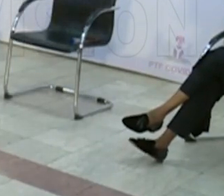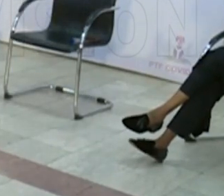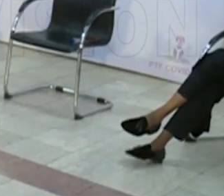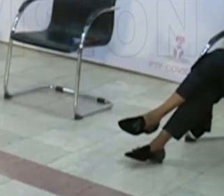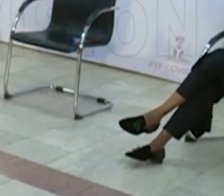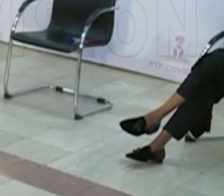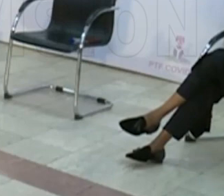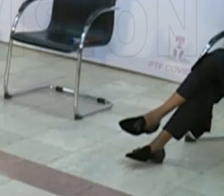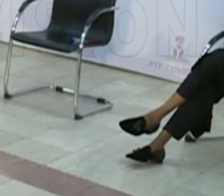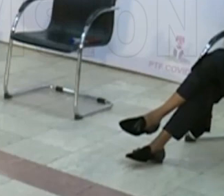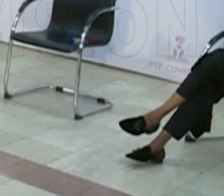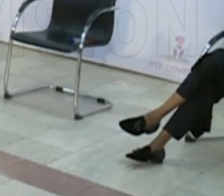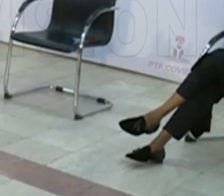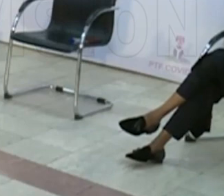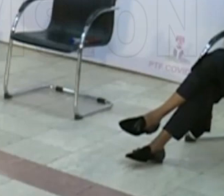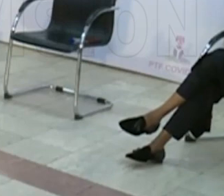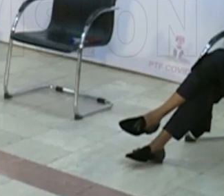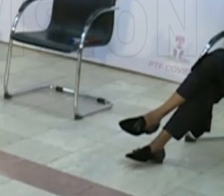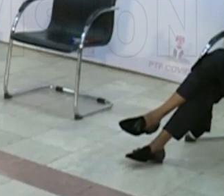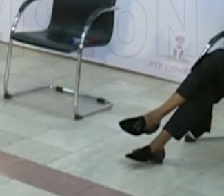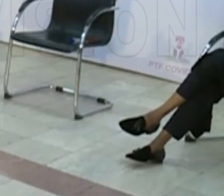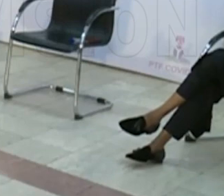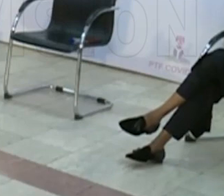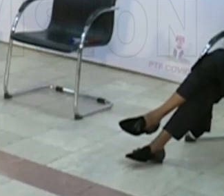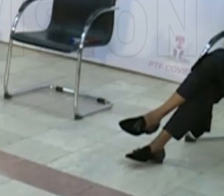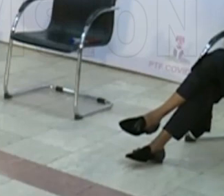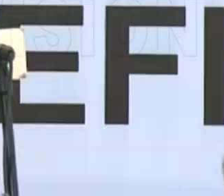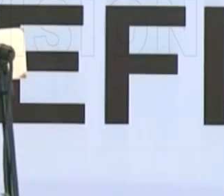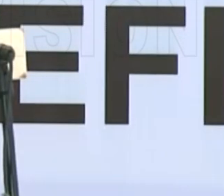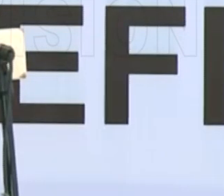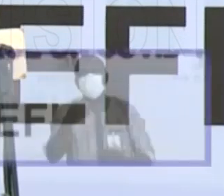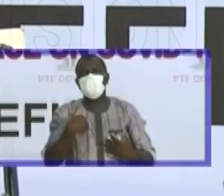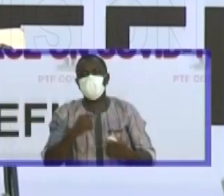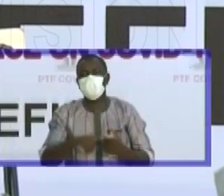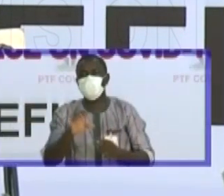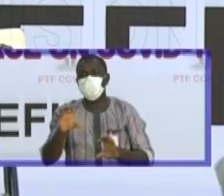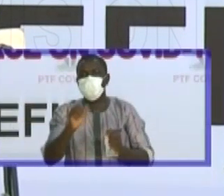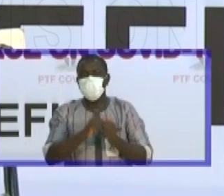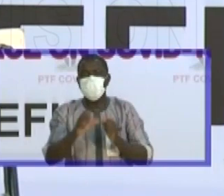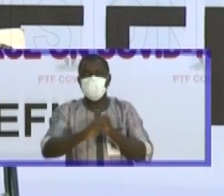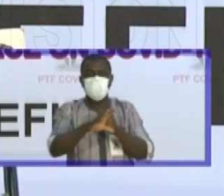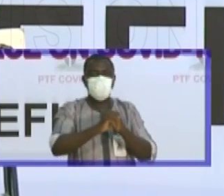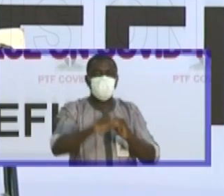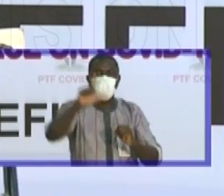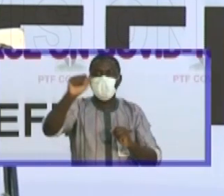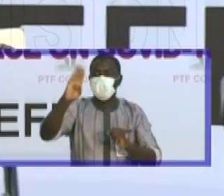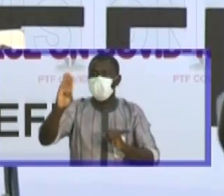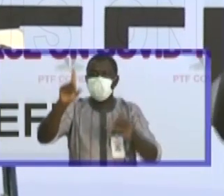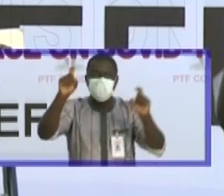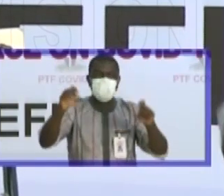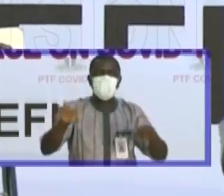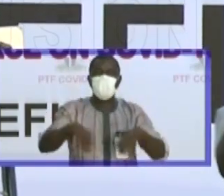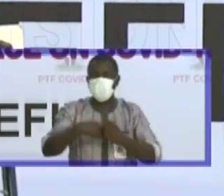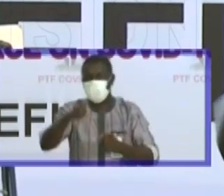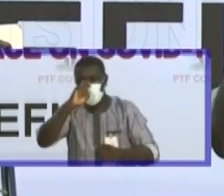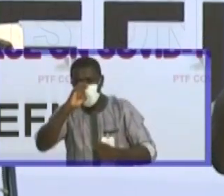Thank you. So I believe there were just a few questions. The first one had to do with aggressive laboratory testing. How committed are we in